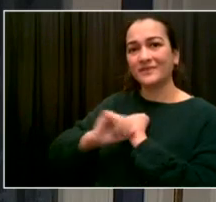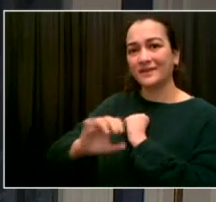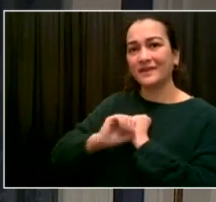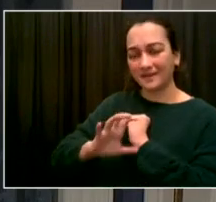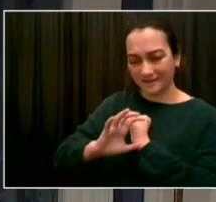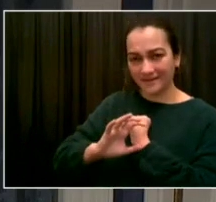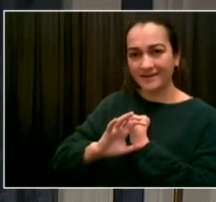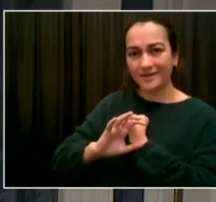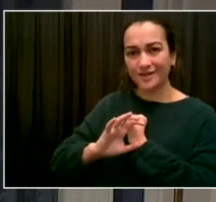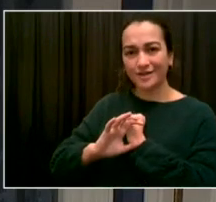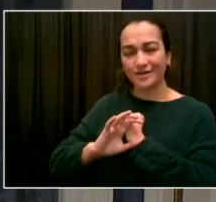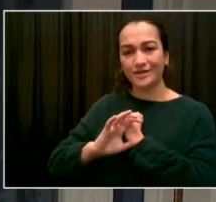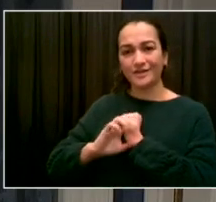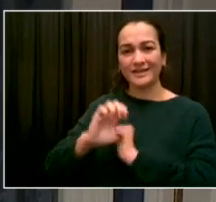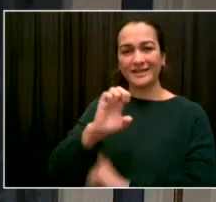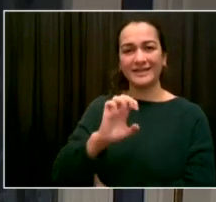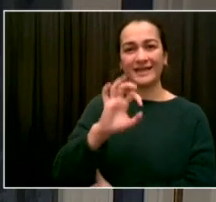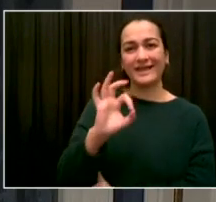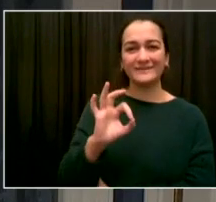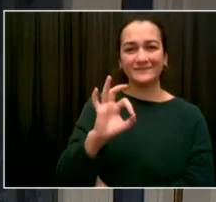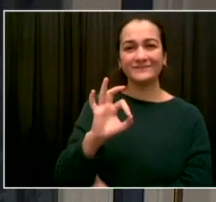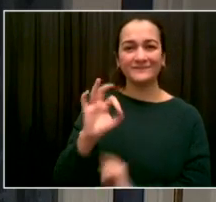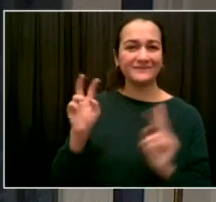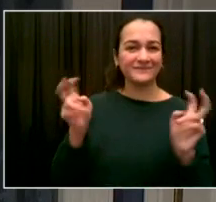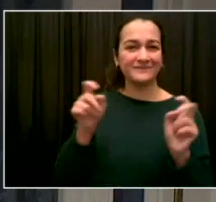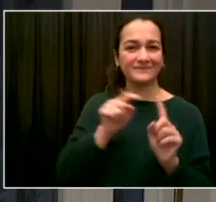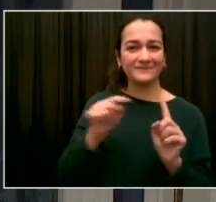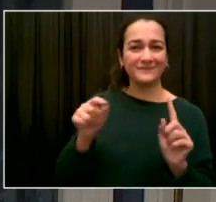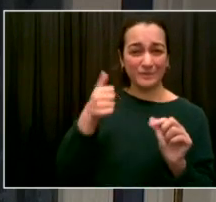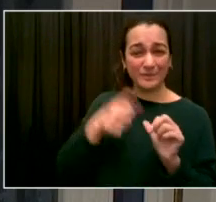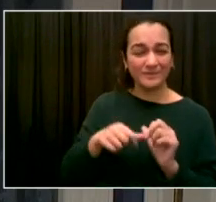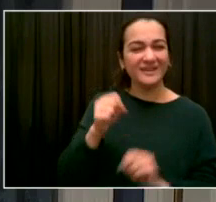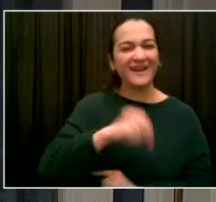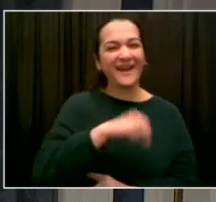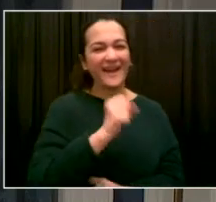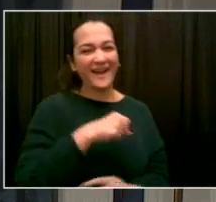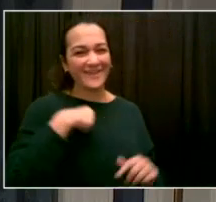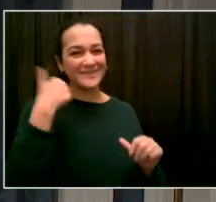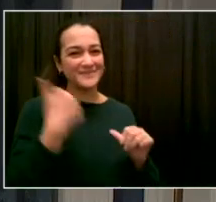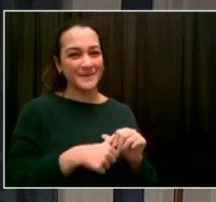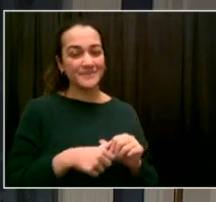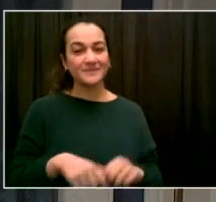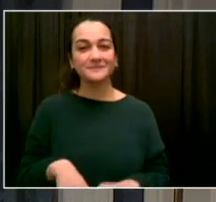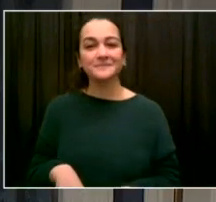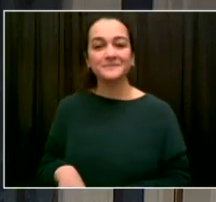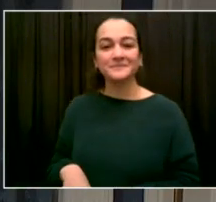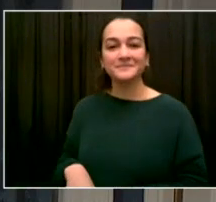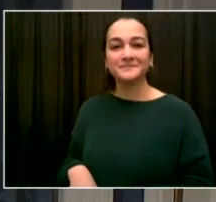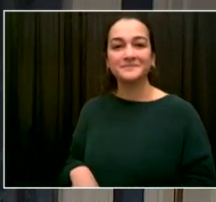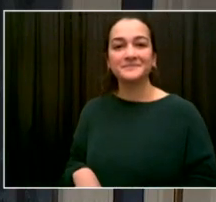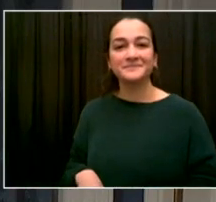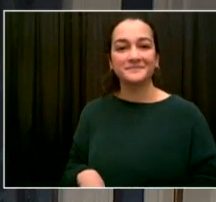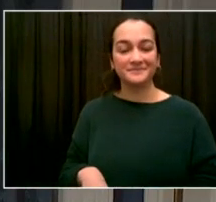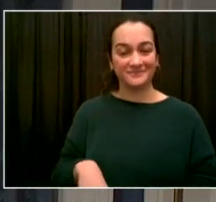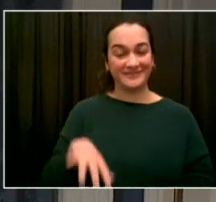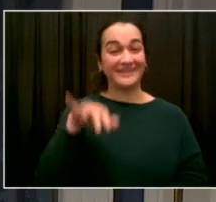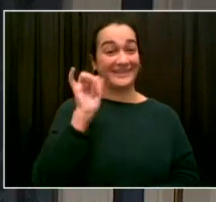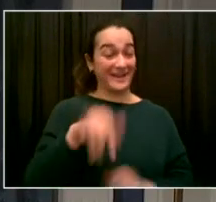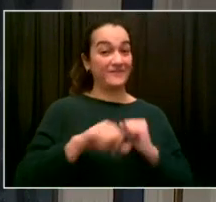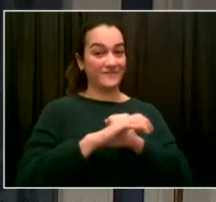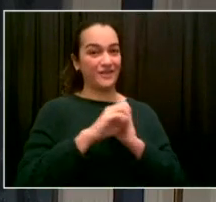they just jumped up. But listen, Senator, I think people have gone through so much, and I want to tell